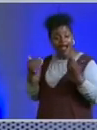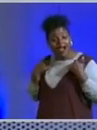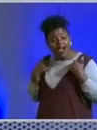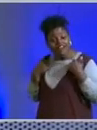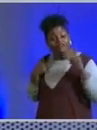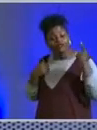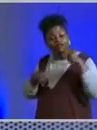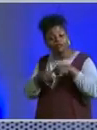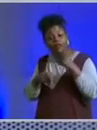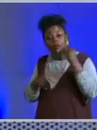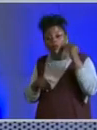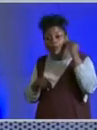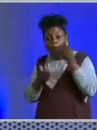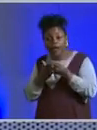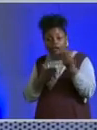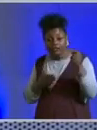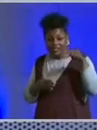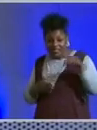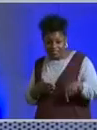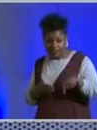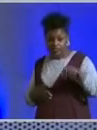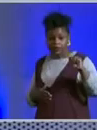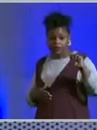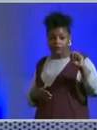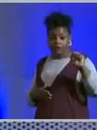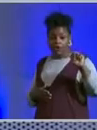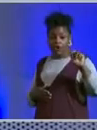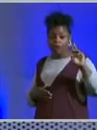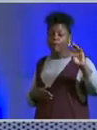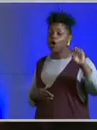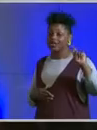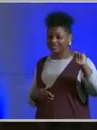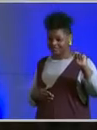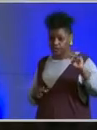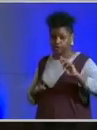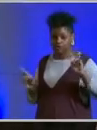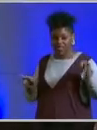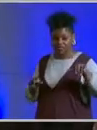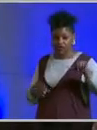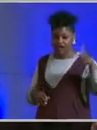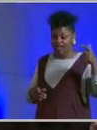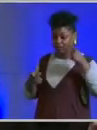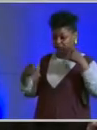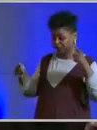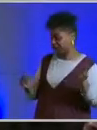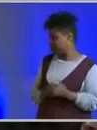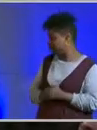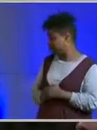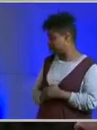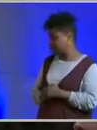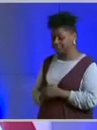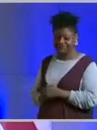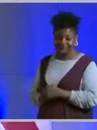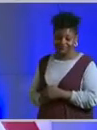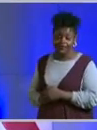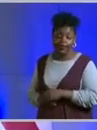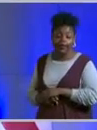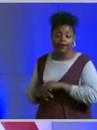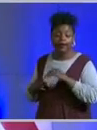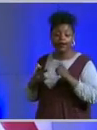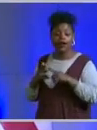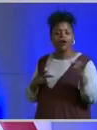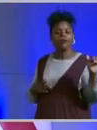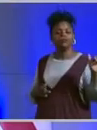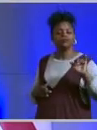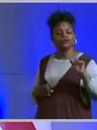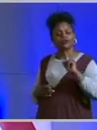buyers in this market here in the district. Another accomplishment. And then also, we've been able to really look